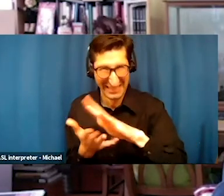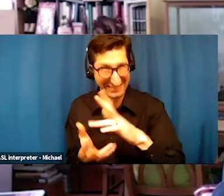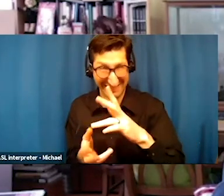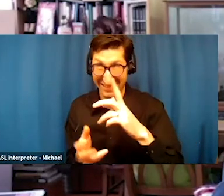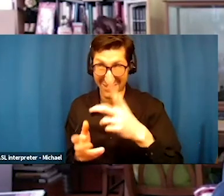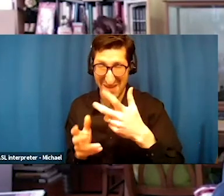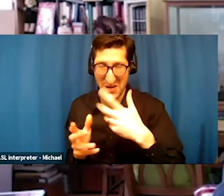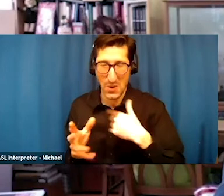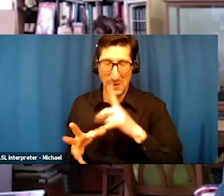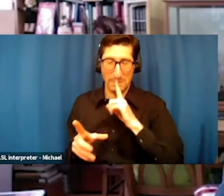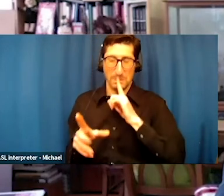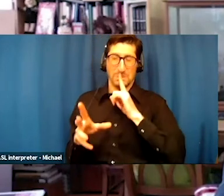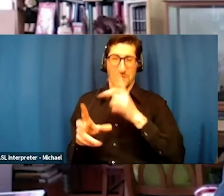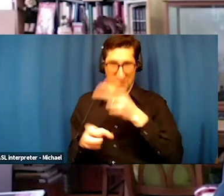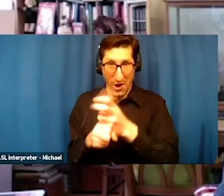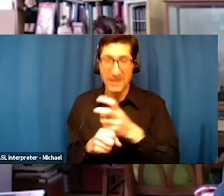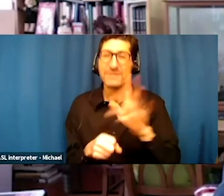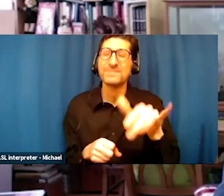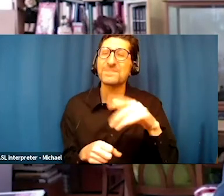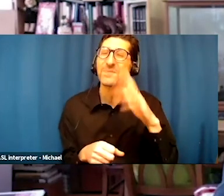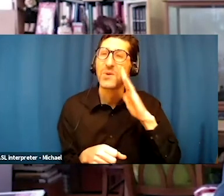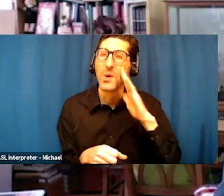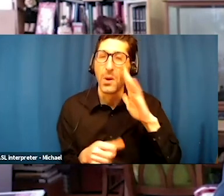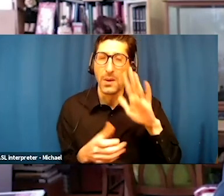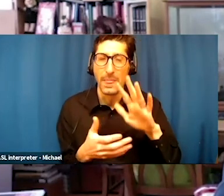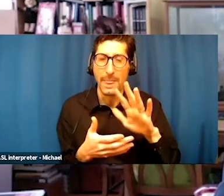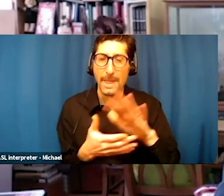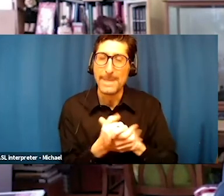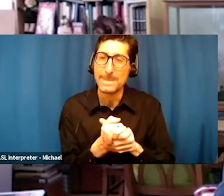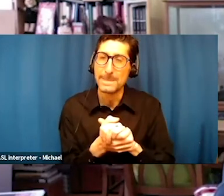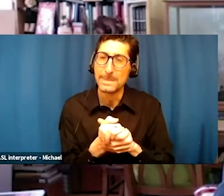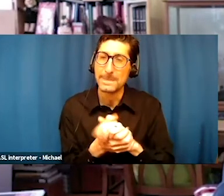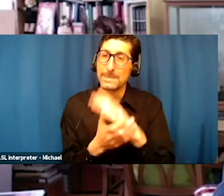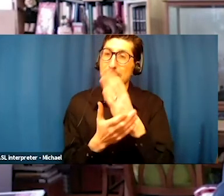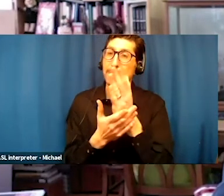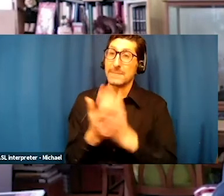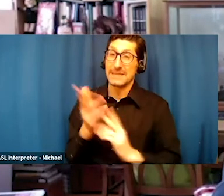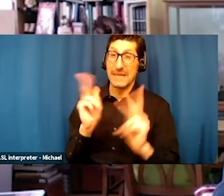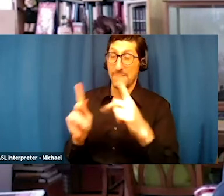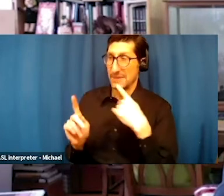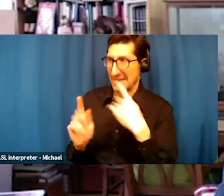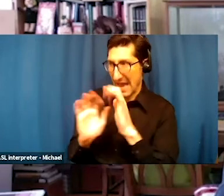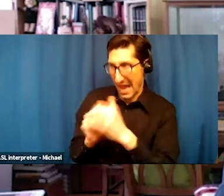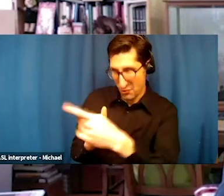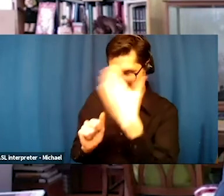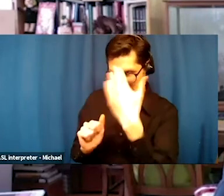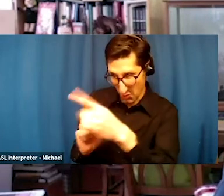Well, as the movie The Specials say, how do you know you're special? You go to a special school.